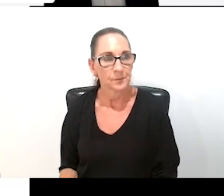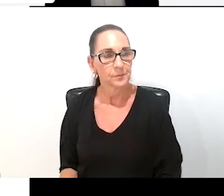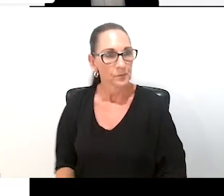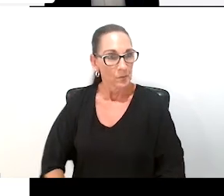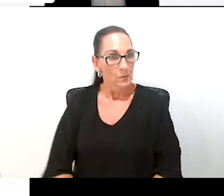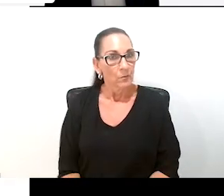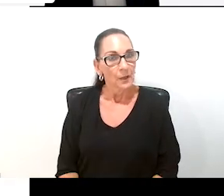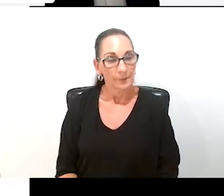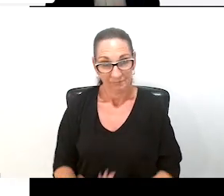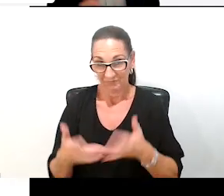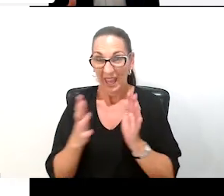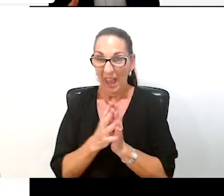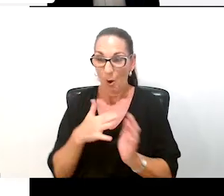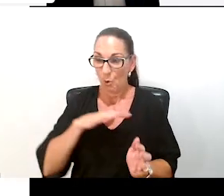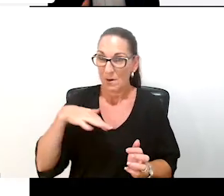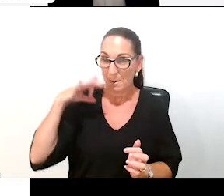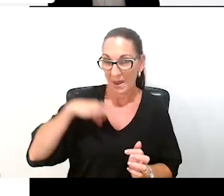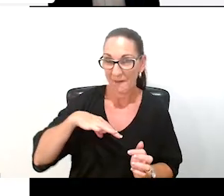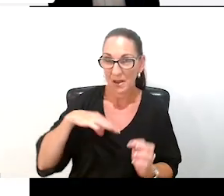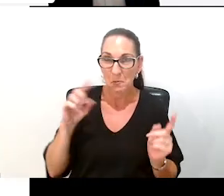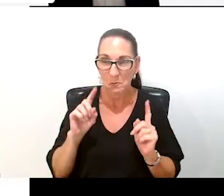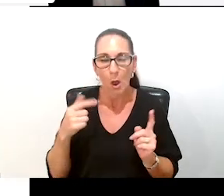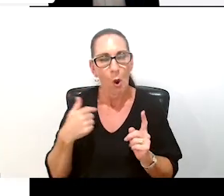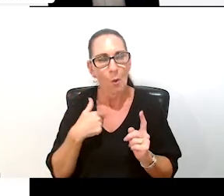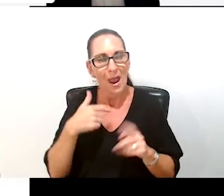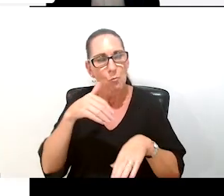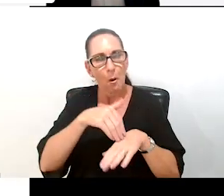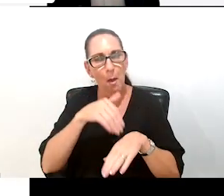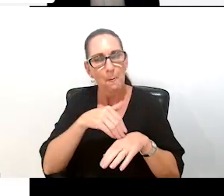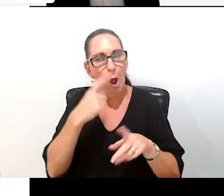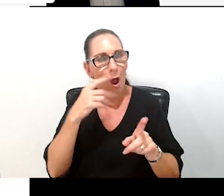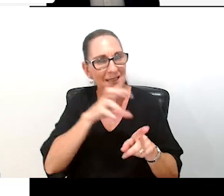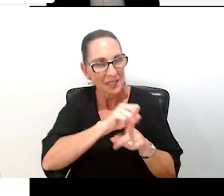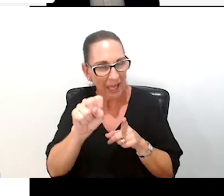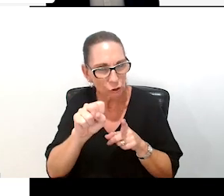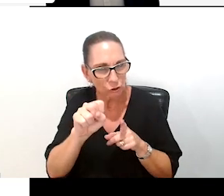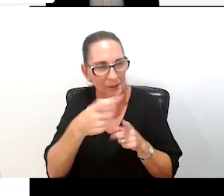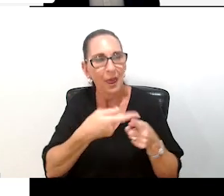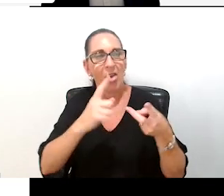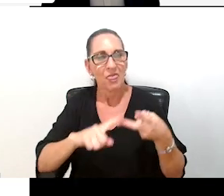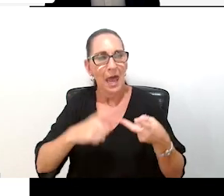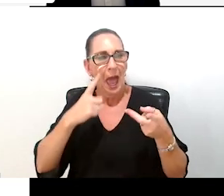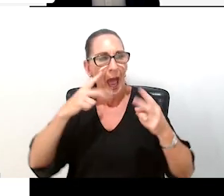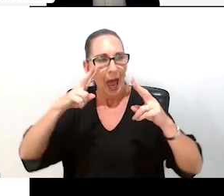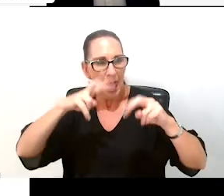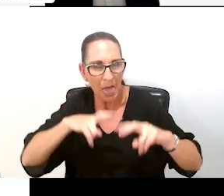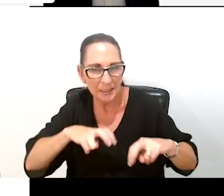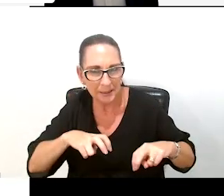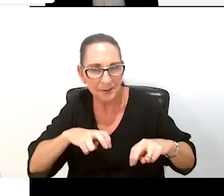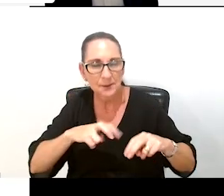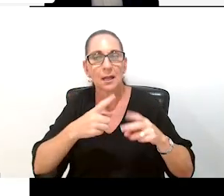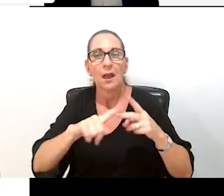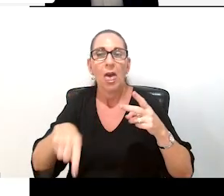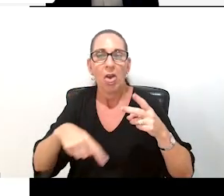How we benefit is that once we've done that problem identification, we can undertake the analysis. We can then come back